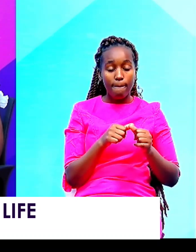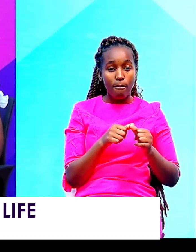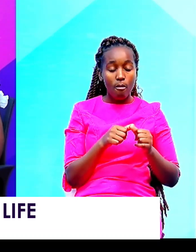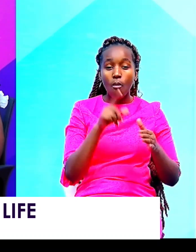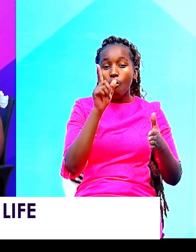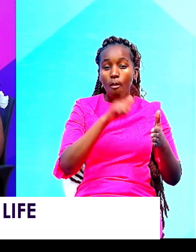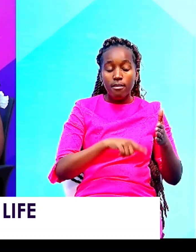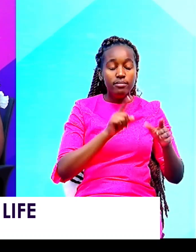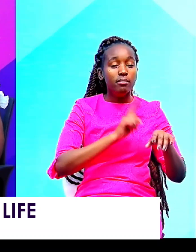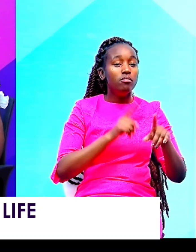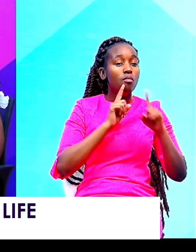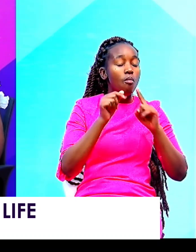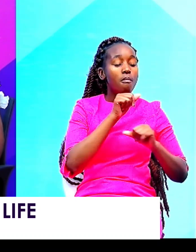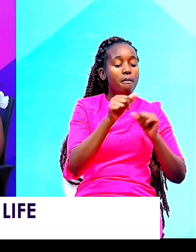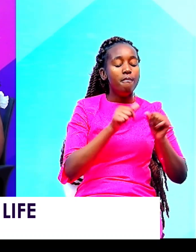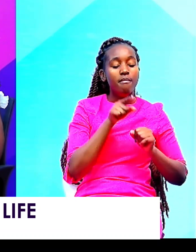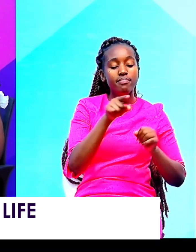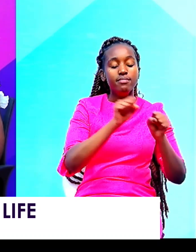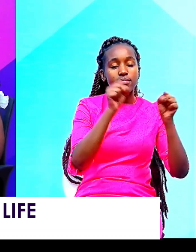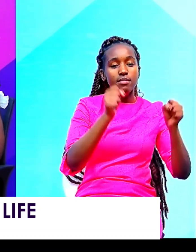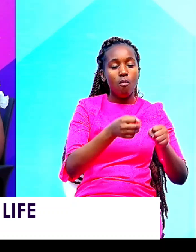this method of civic education